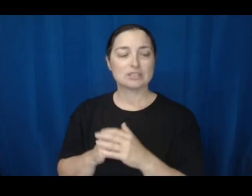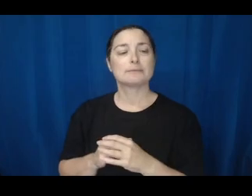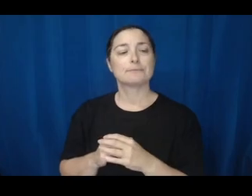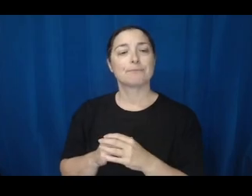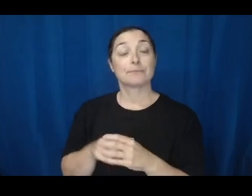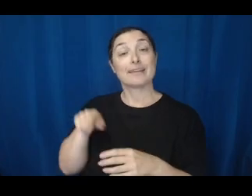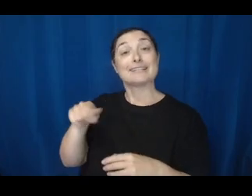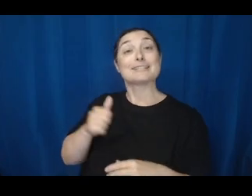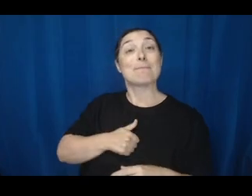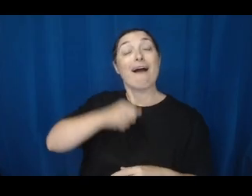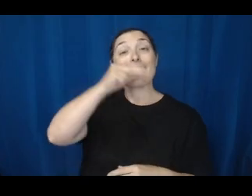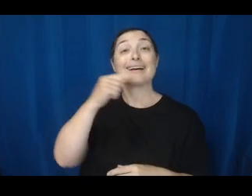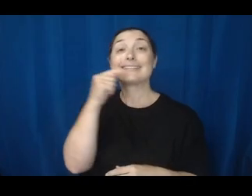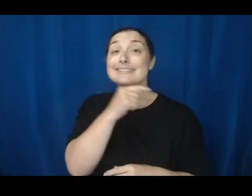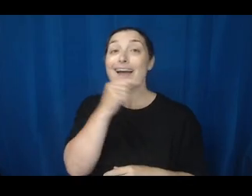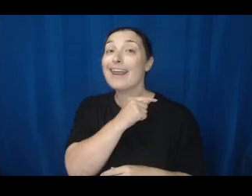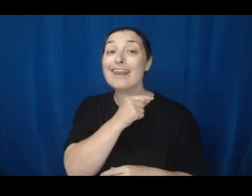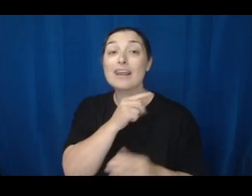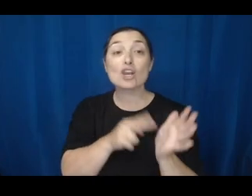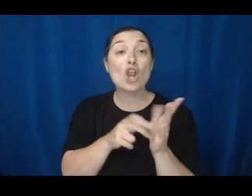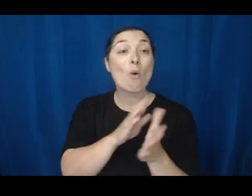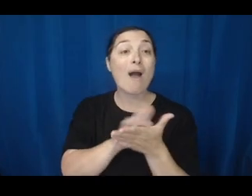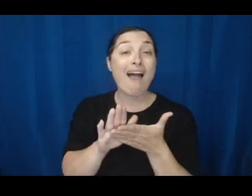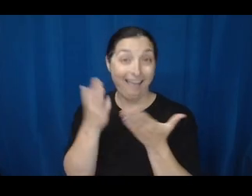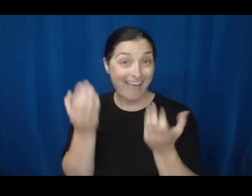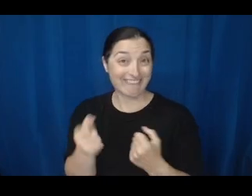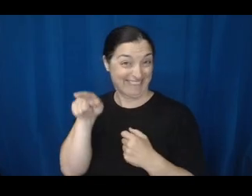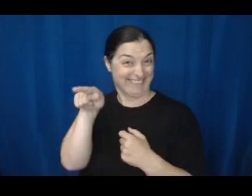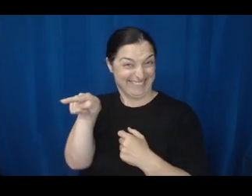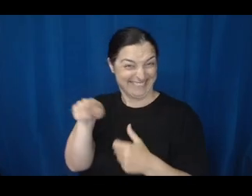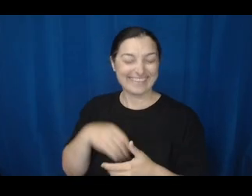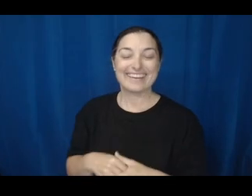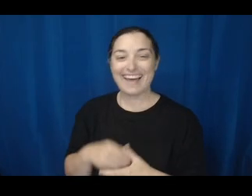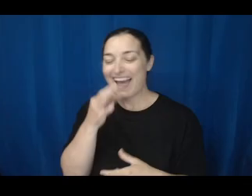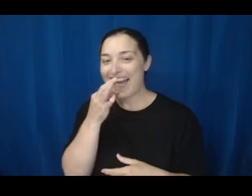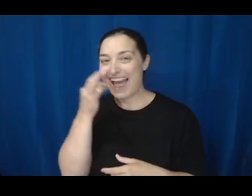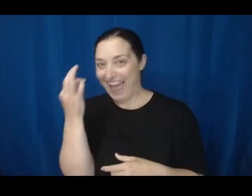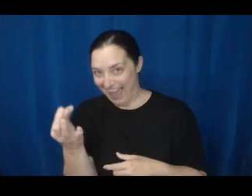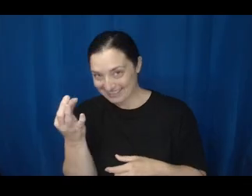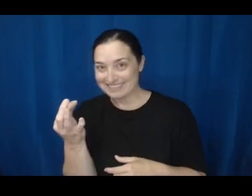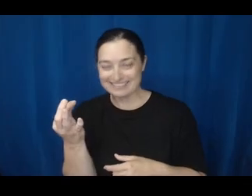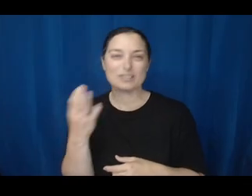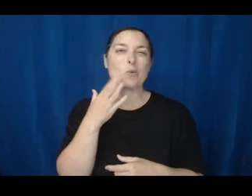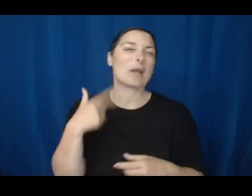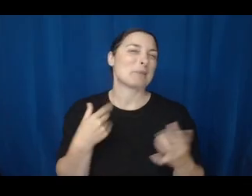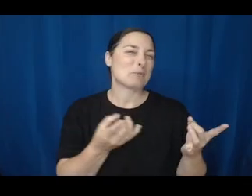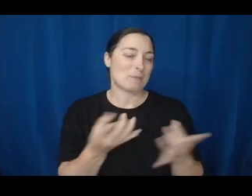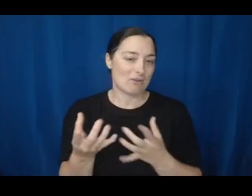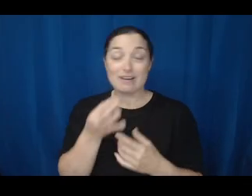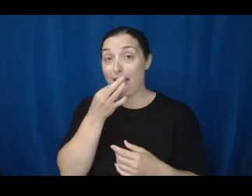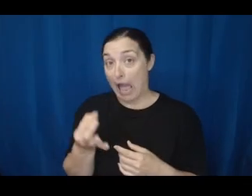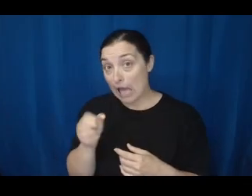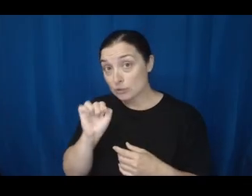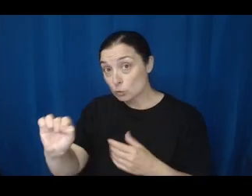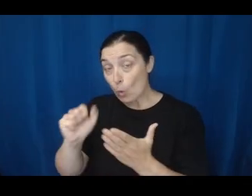my younger son. Where's Noah here? Noah is sitting over there. So I asked him when I was preparing for this presentation to all of his artworks, and he